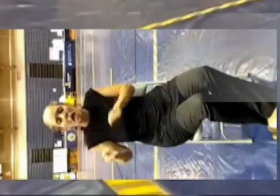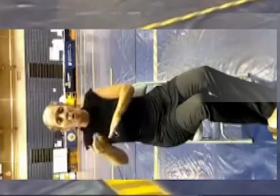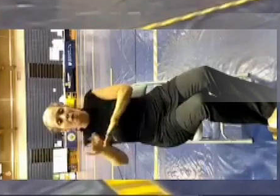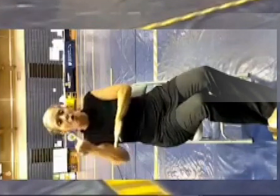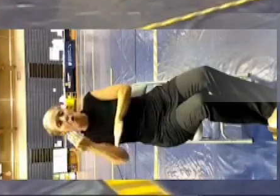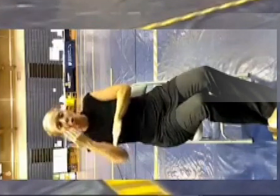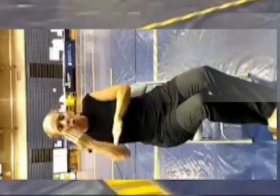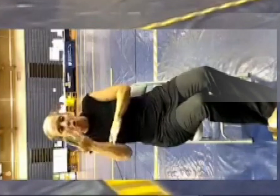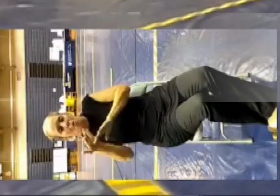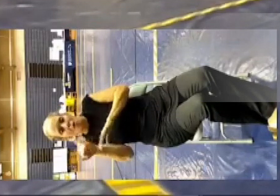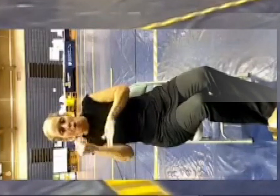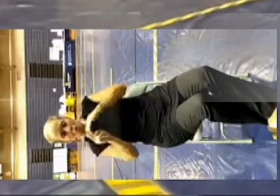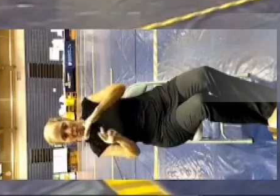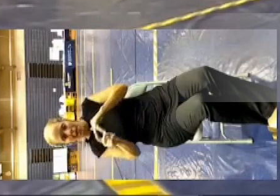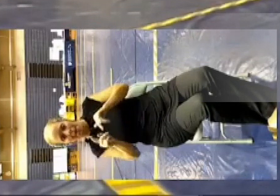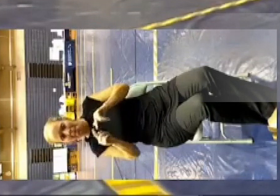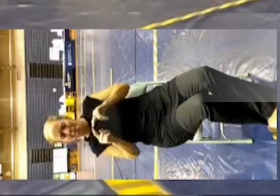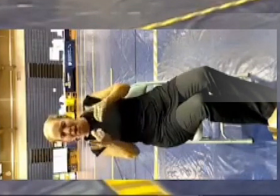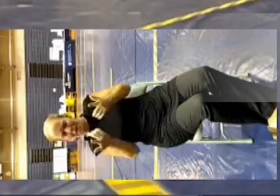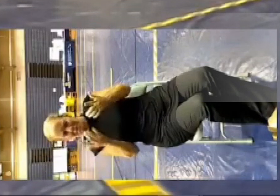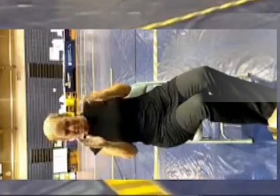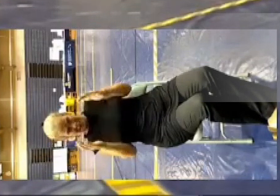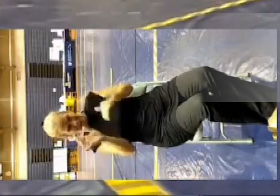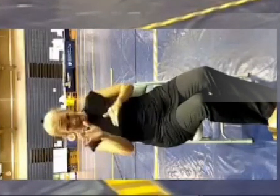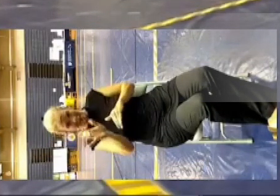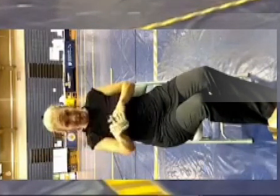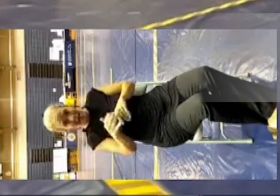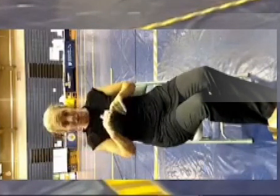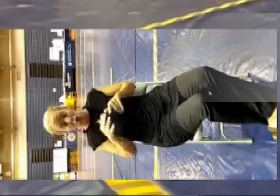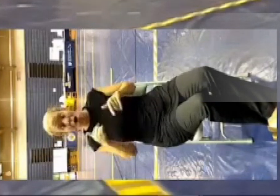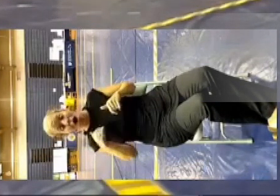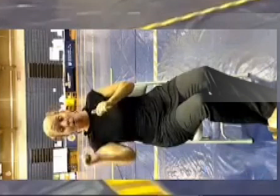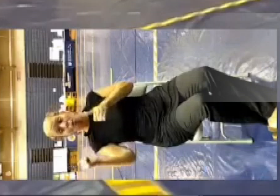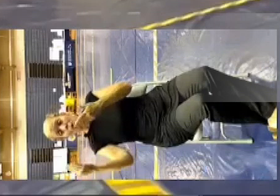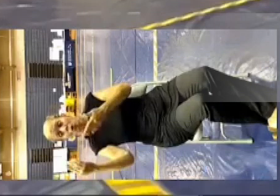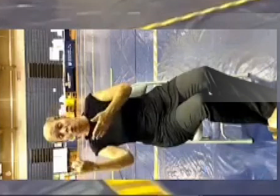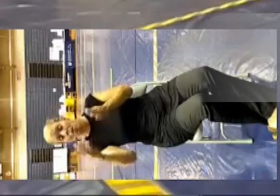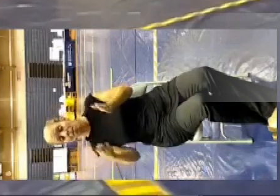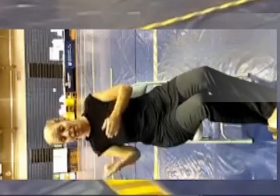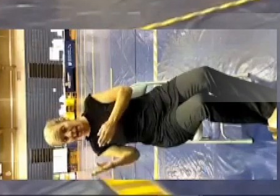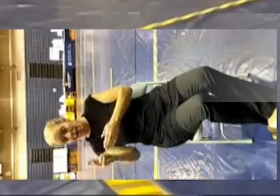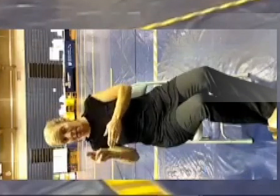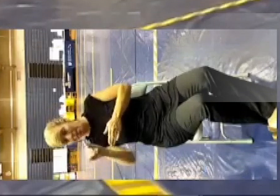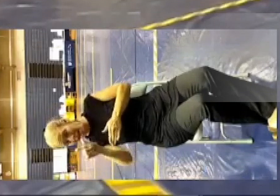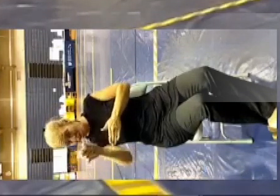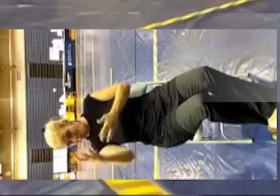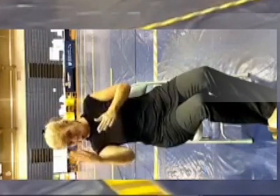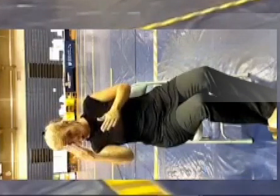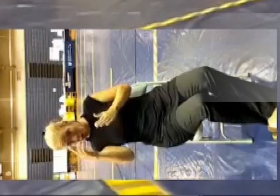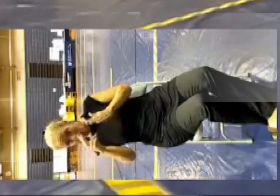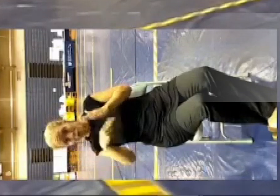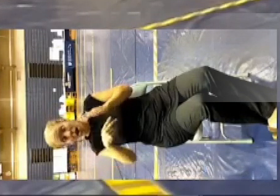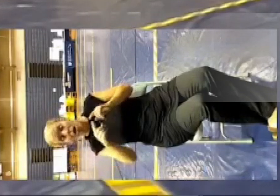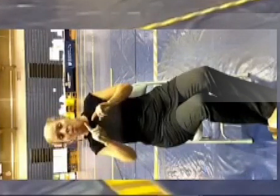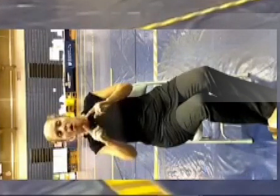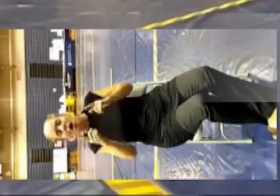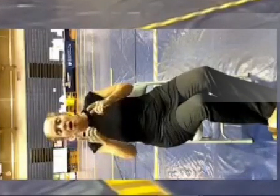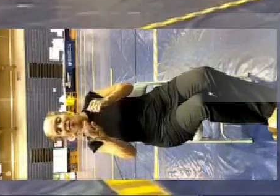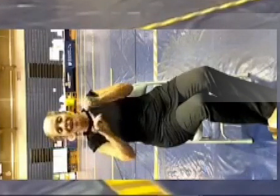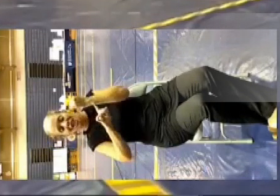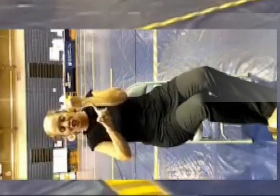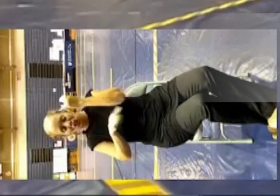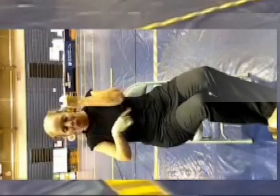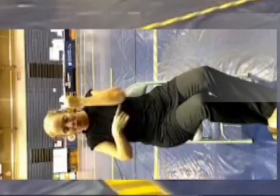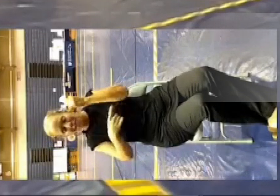like. Now, I proposed a plan, and I don't know if it got to the mayor, and the plan was, let's keep the debris site in the burn